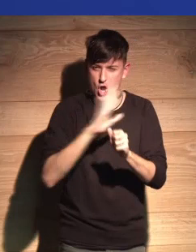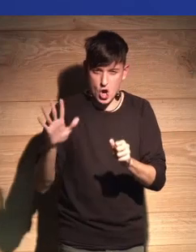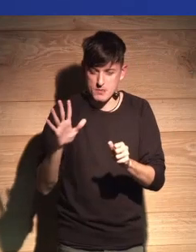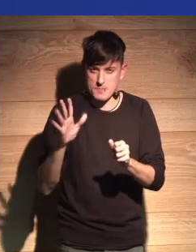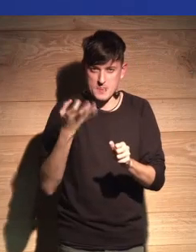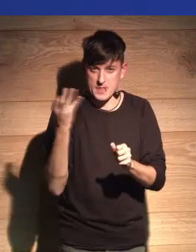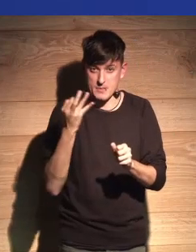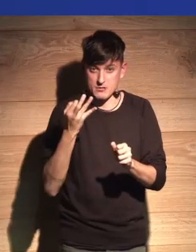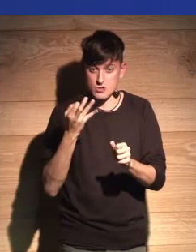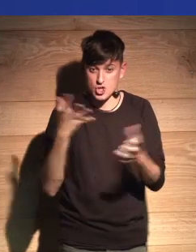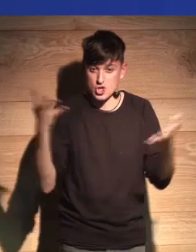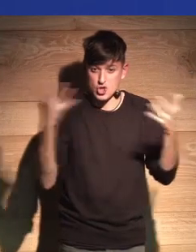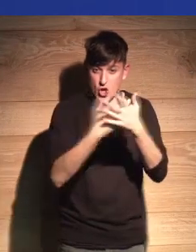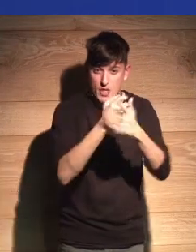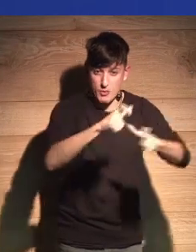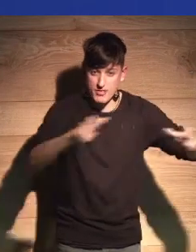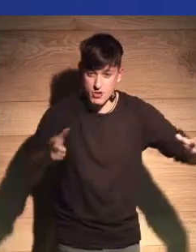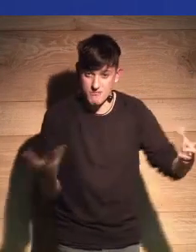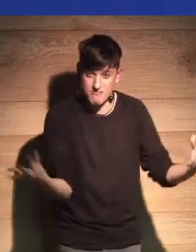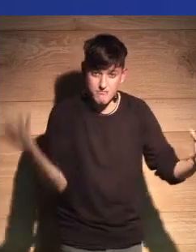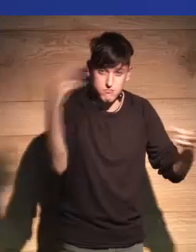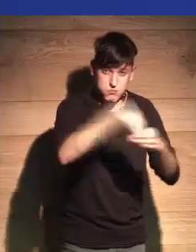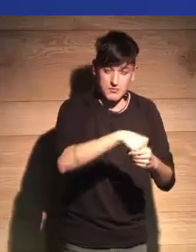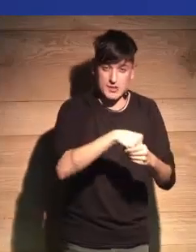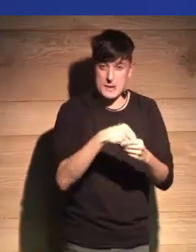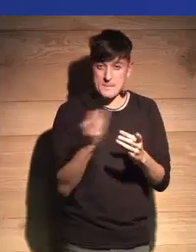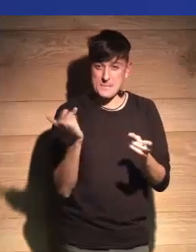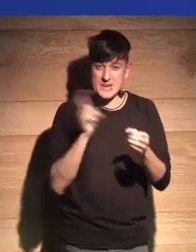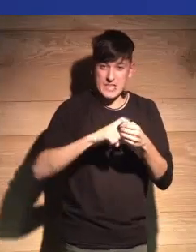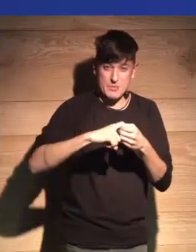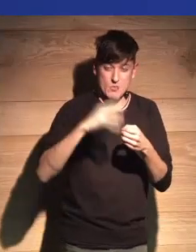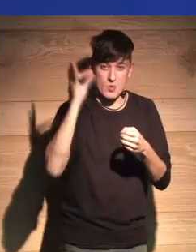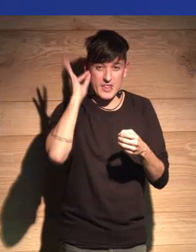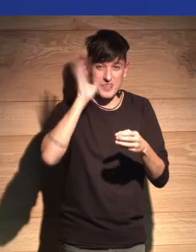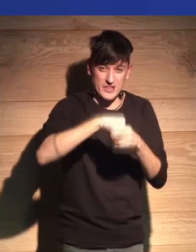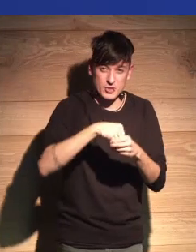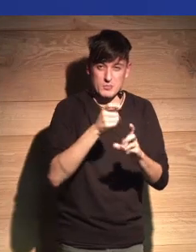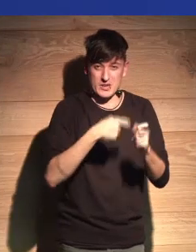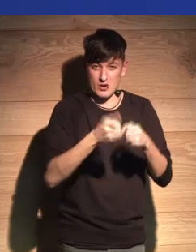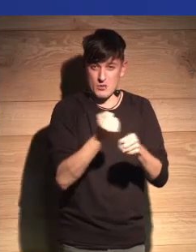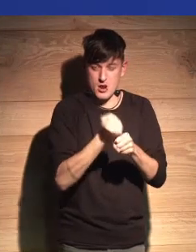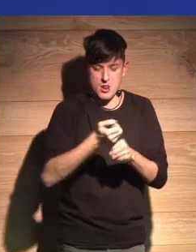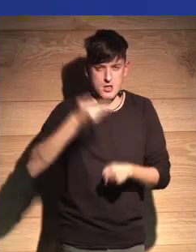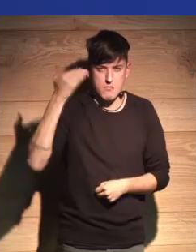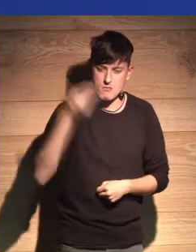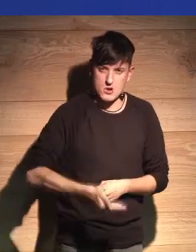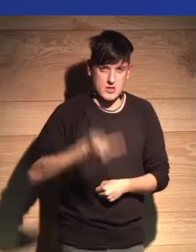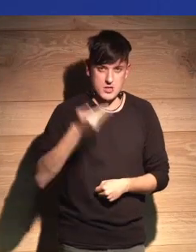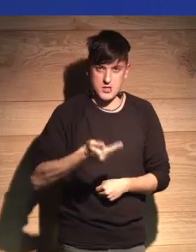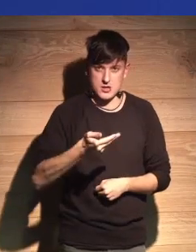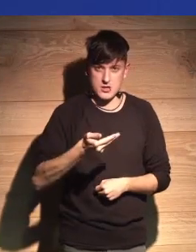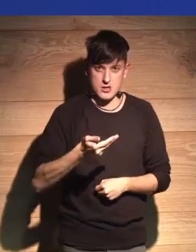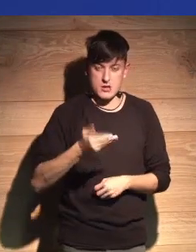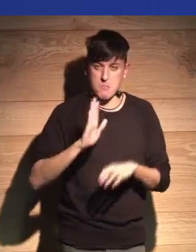the best possible way, covering the whole population. The participation of women in the labor market is